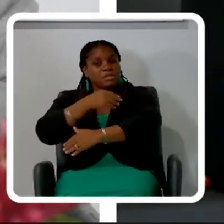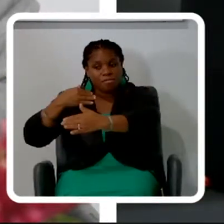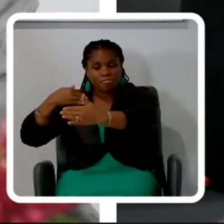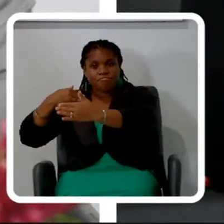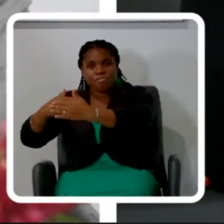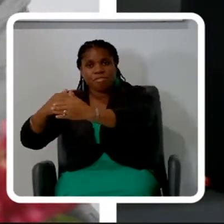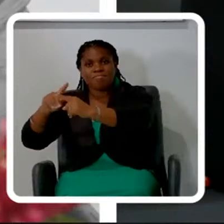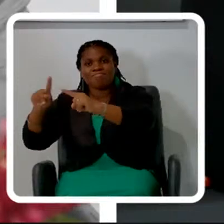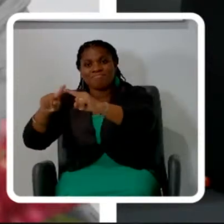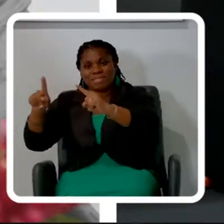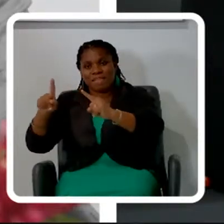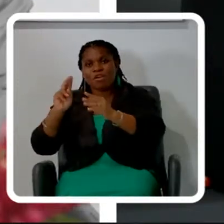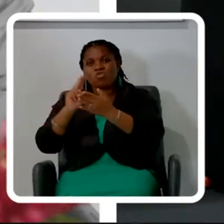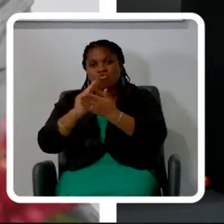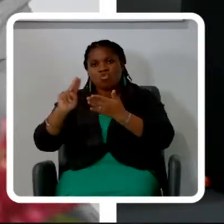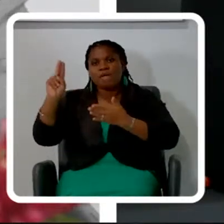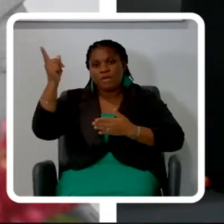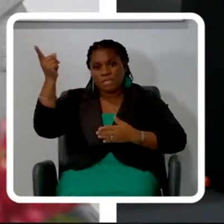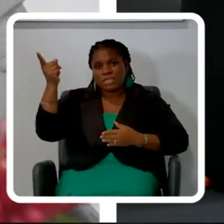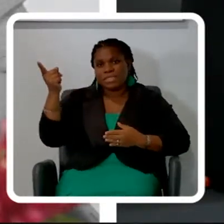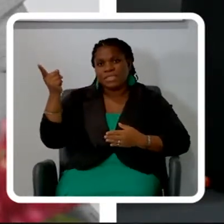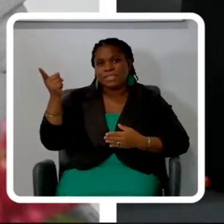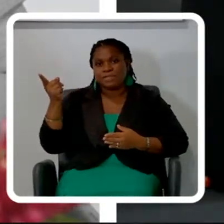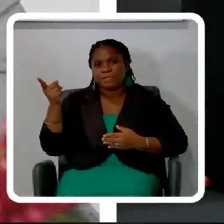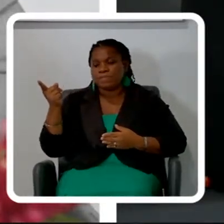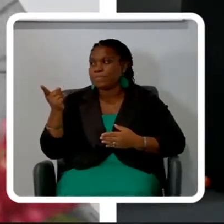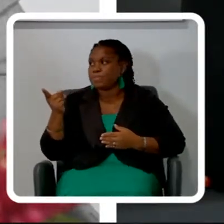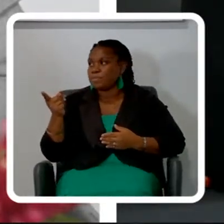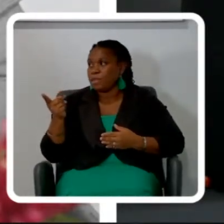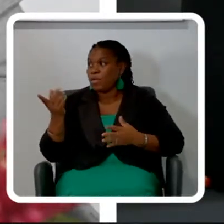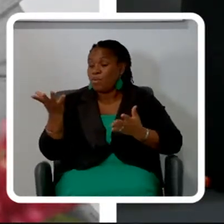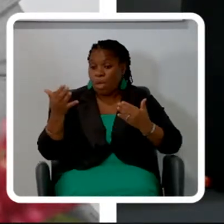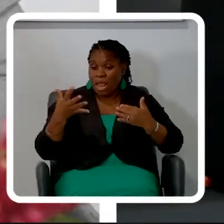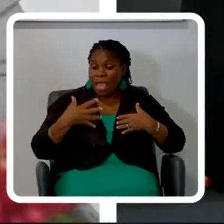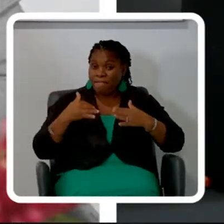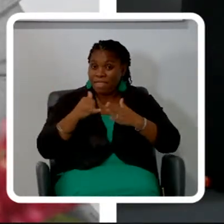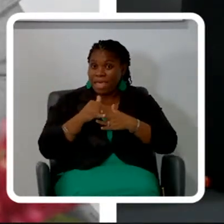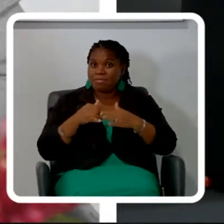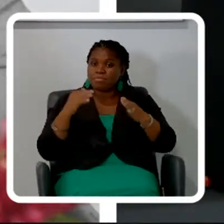Because we would have that plus environment,